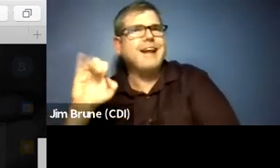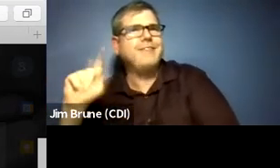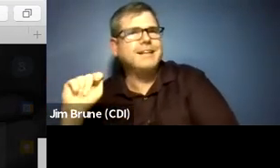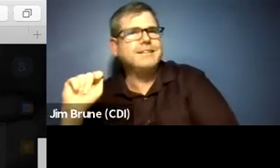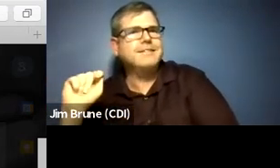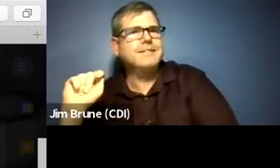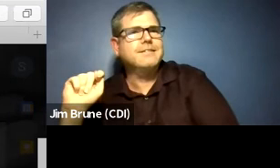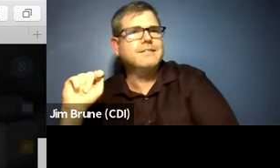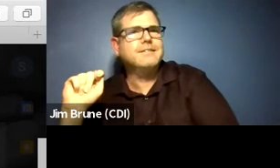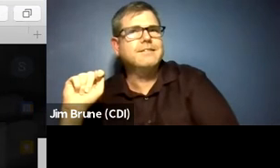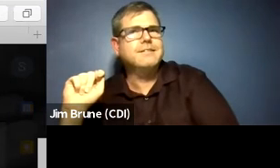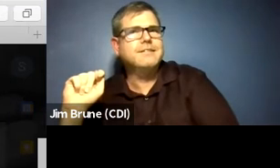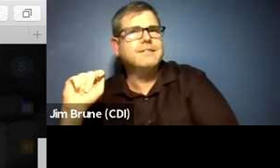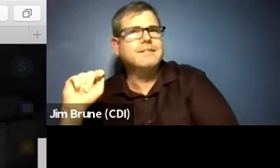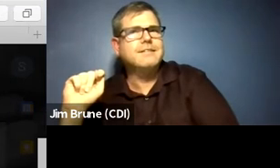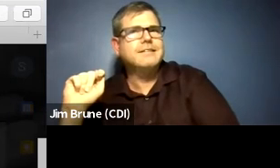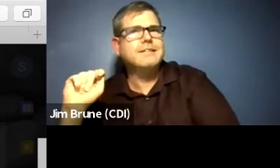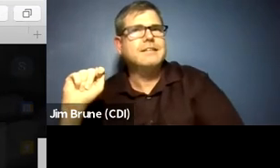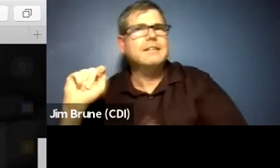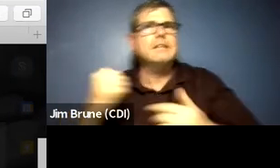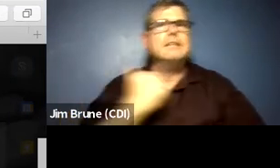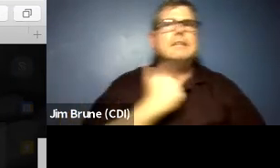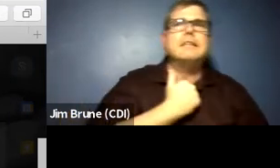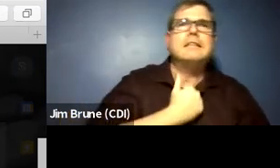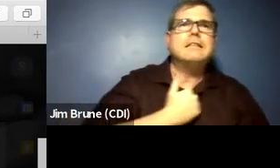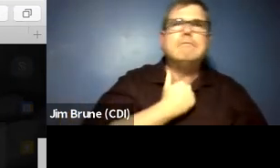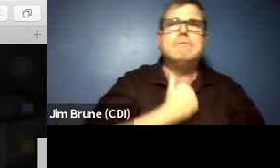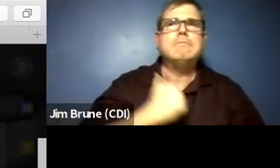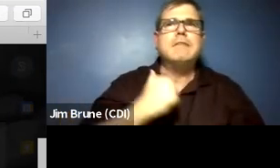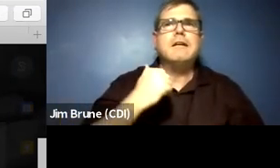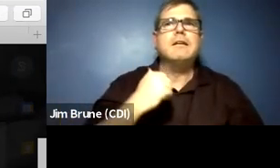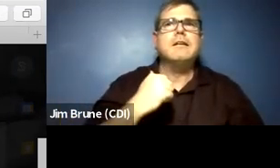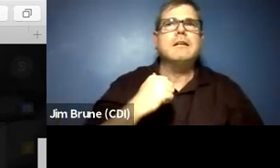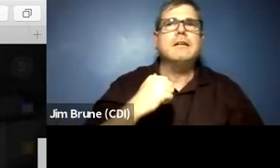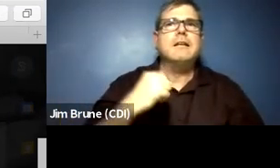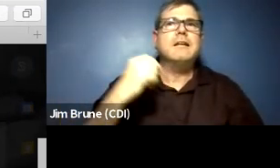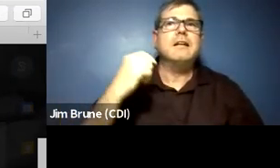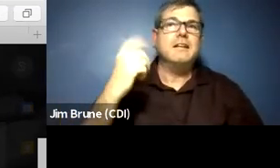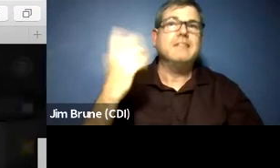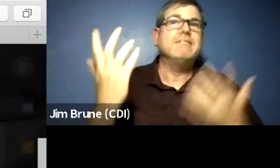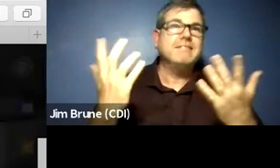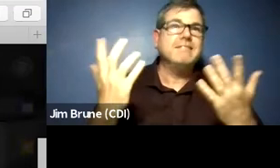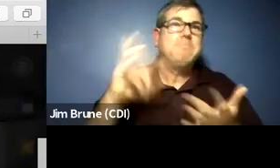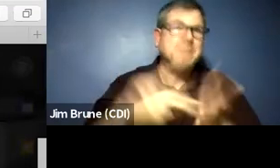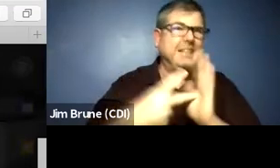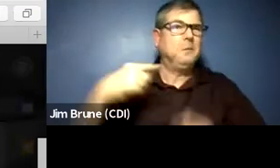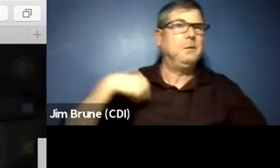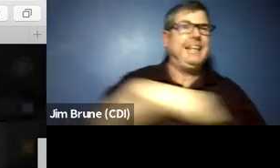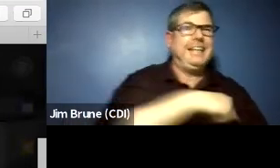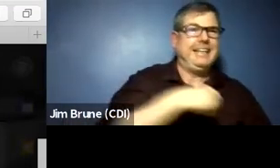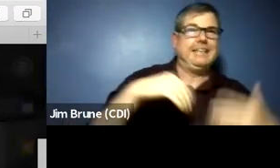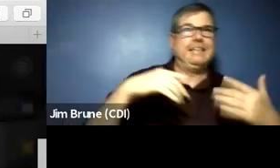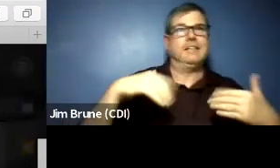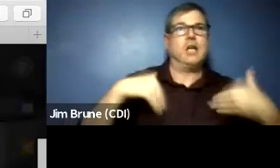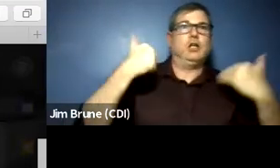probably will feel a little bit more than our elders were feeling it. And definitely, as you guys can see on the right, this prominent